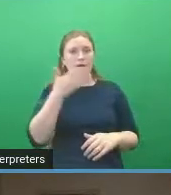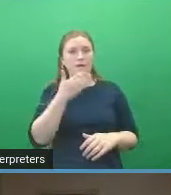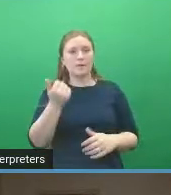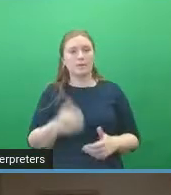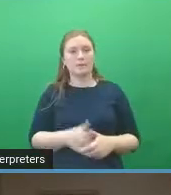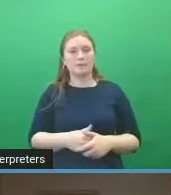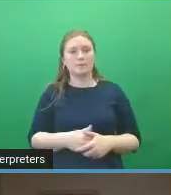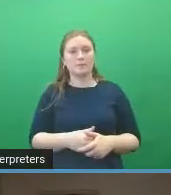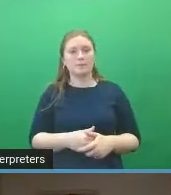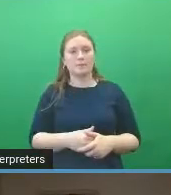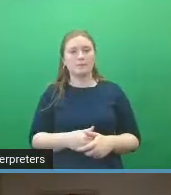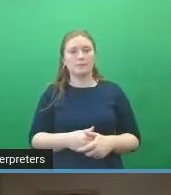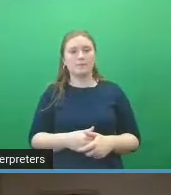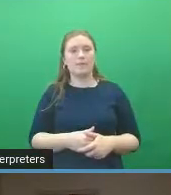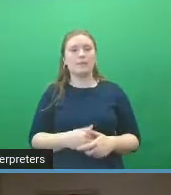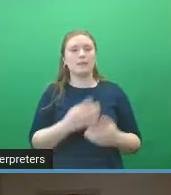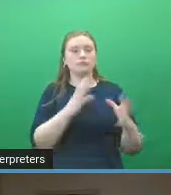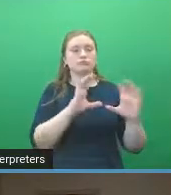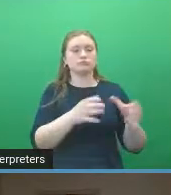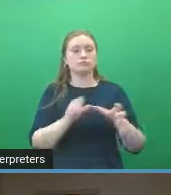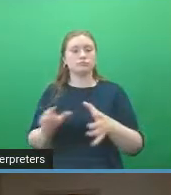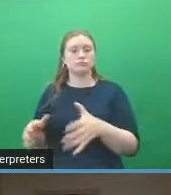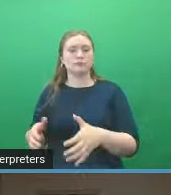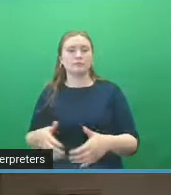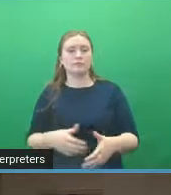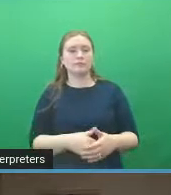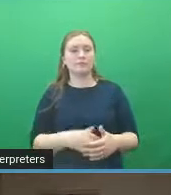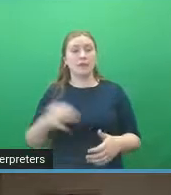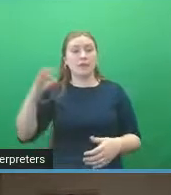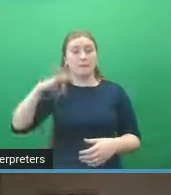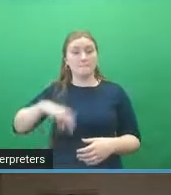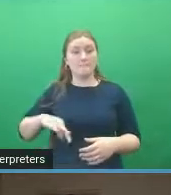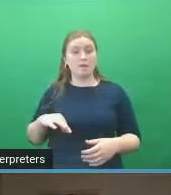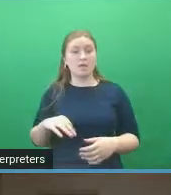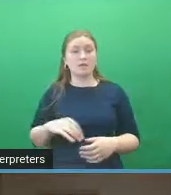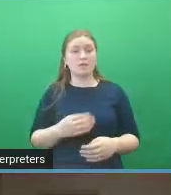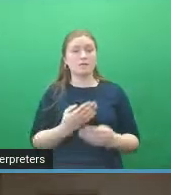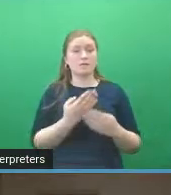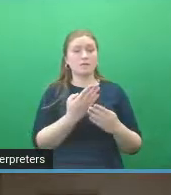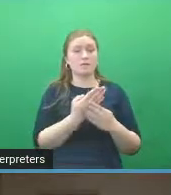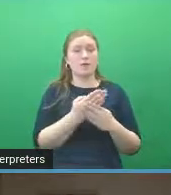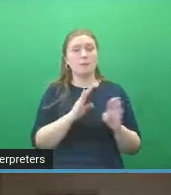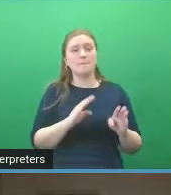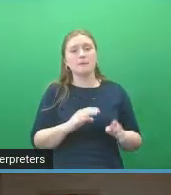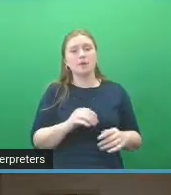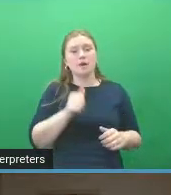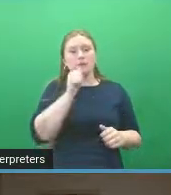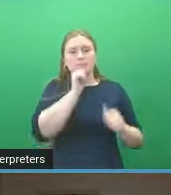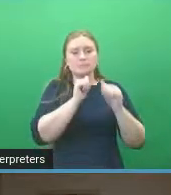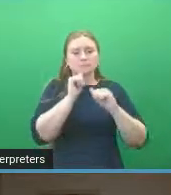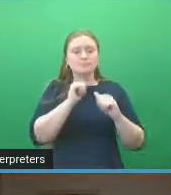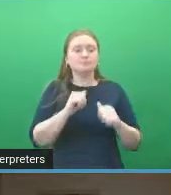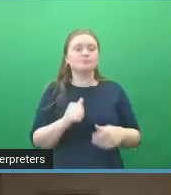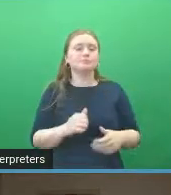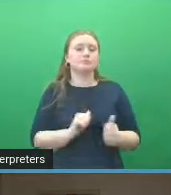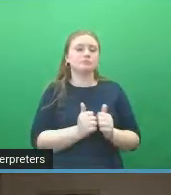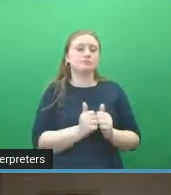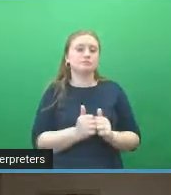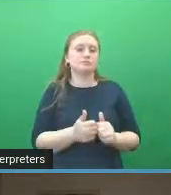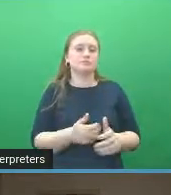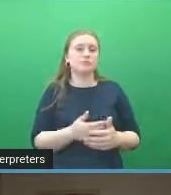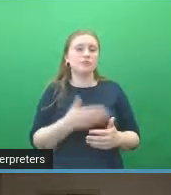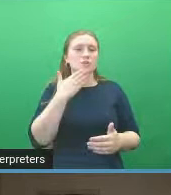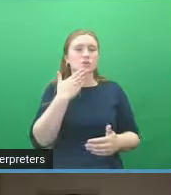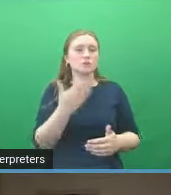brainstorming session in breakouts. They state, the benefits of embracing silence during meetings to better leverage the ideas, perspective, and insights of all